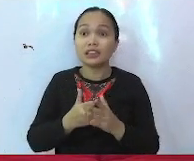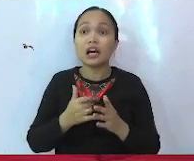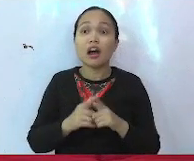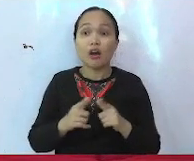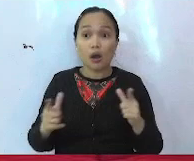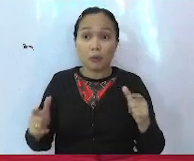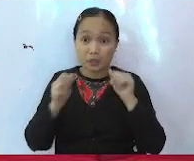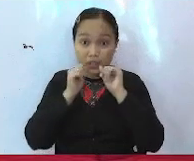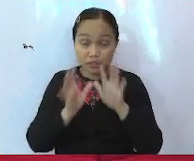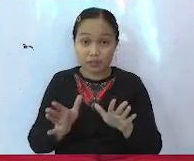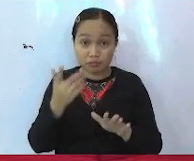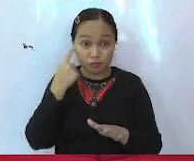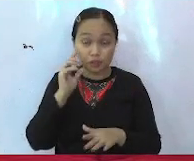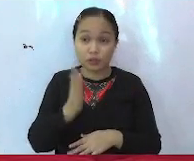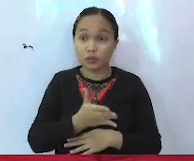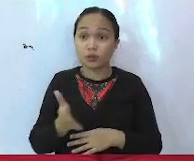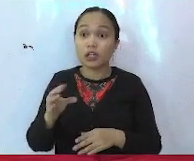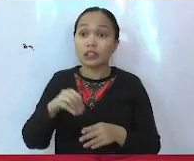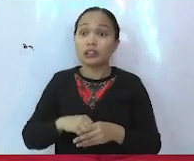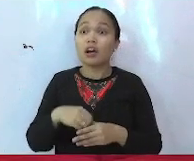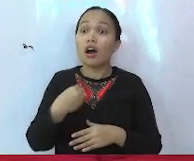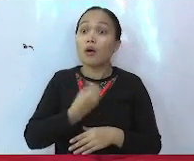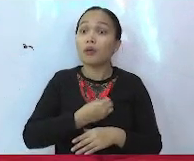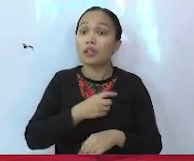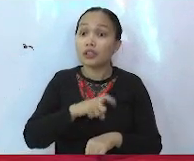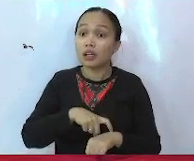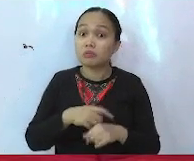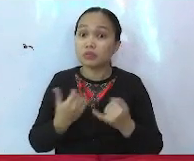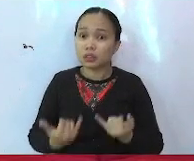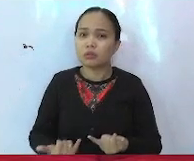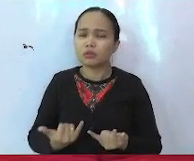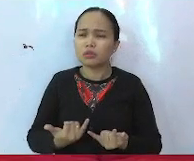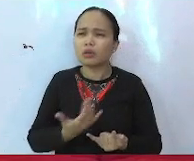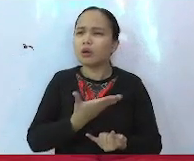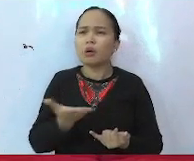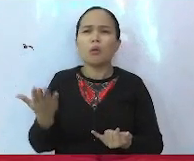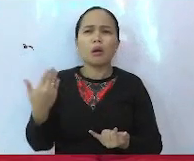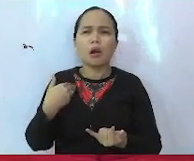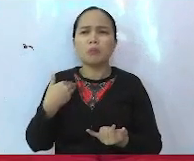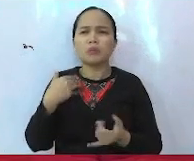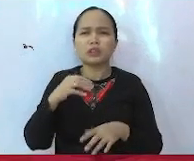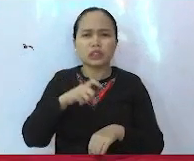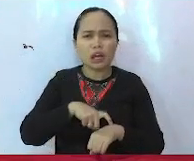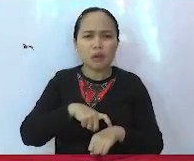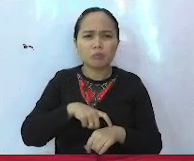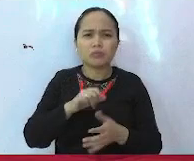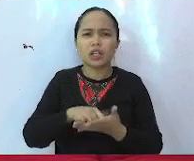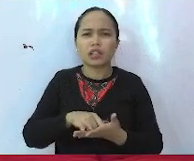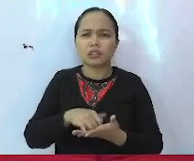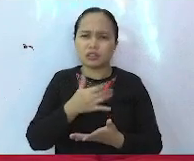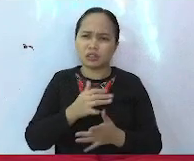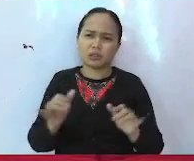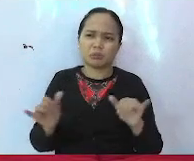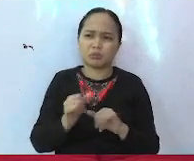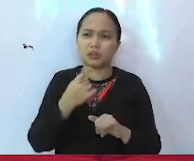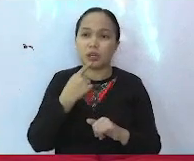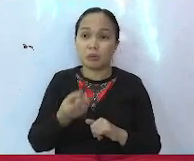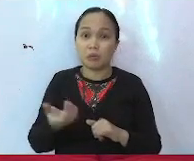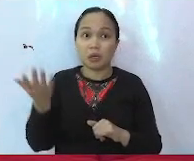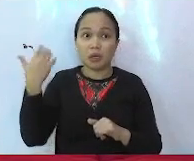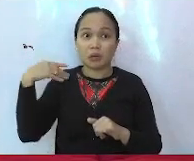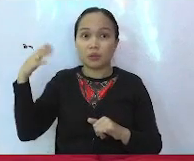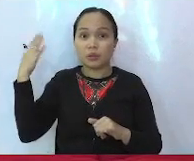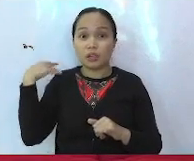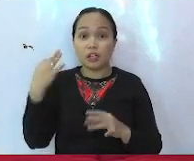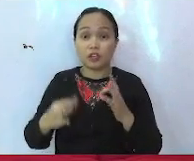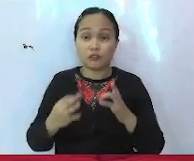in our times today, young people, lagay nyo sa isipan nyo, wala pa kayo dun sa panahon na you're not yet in the time that like what they have before. If